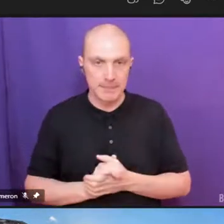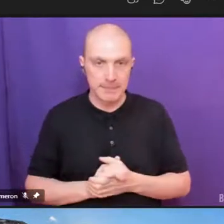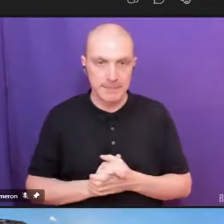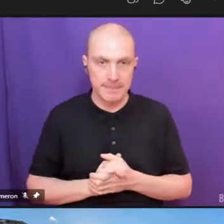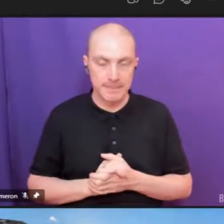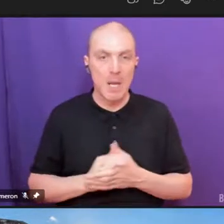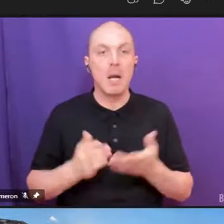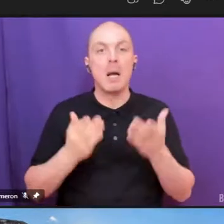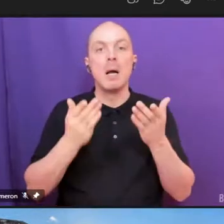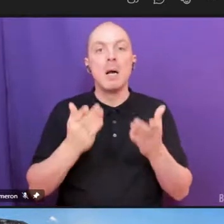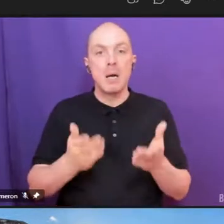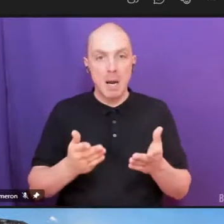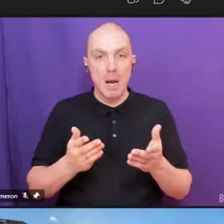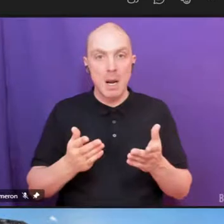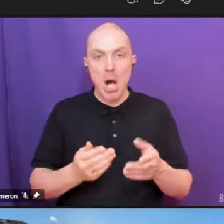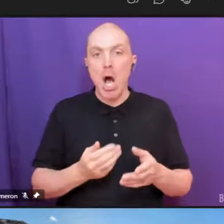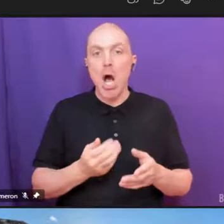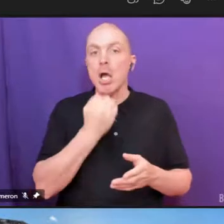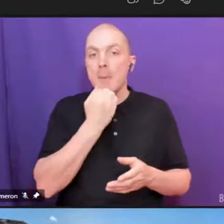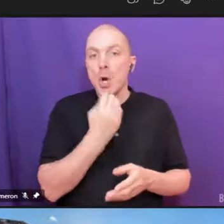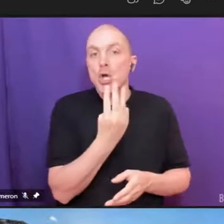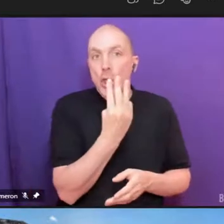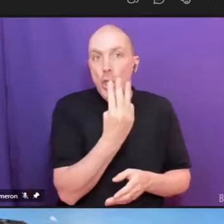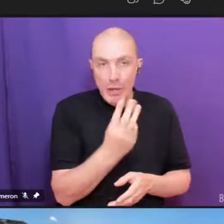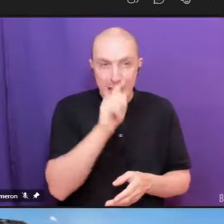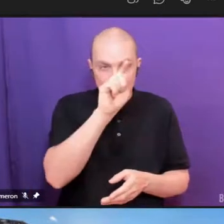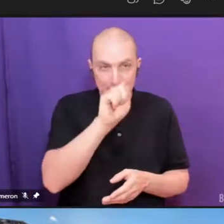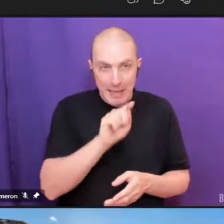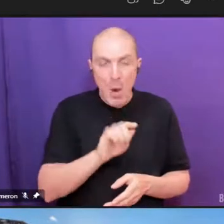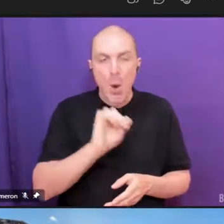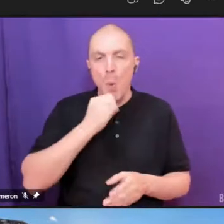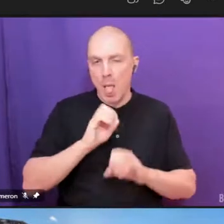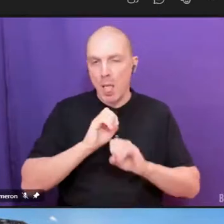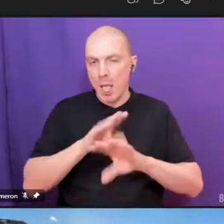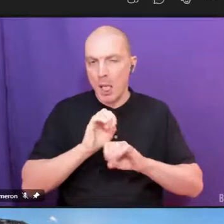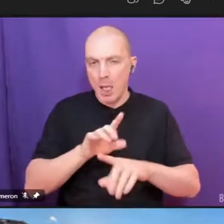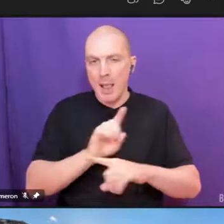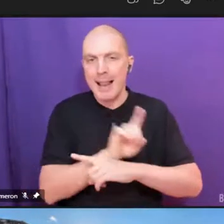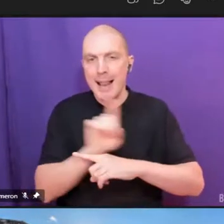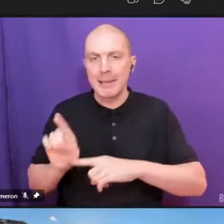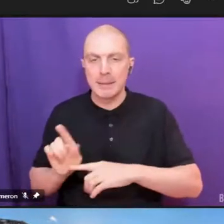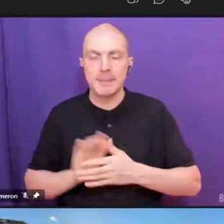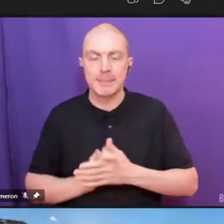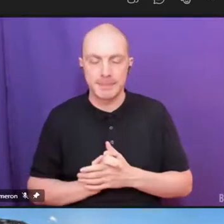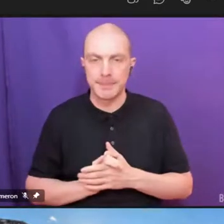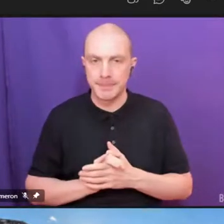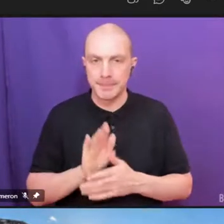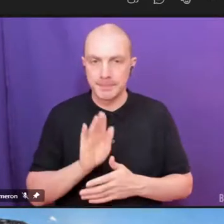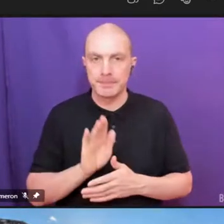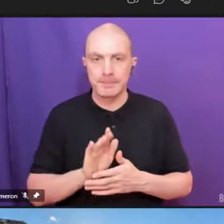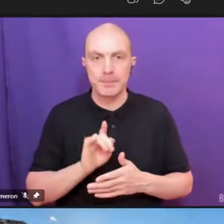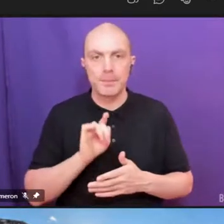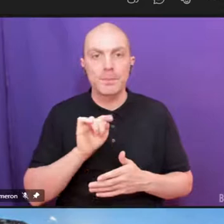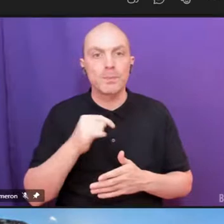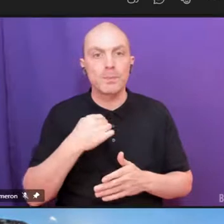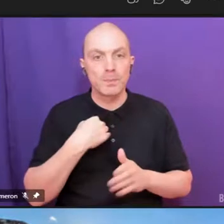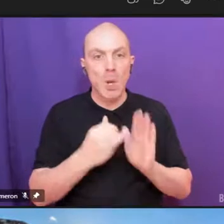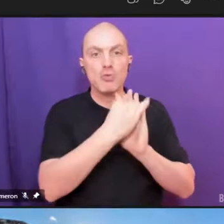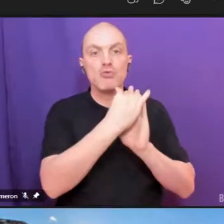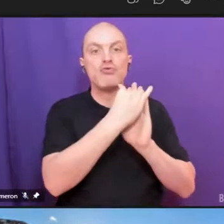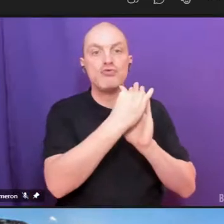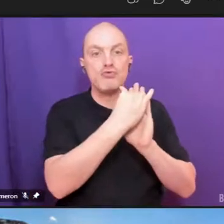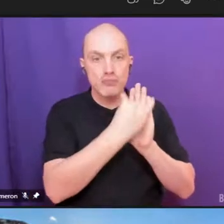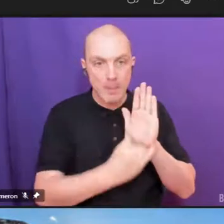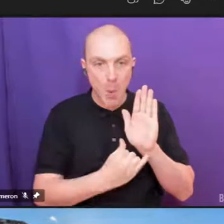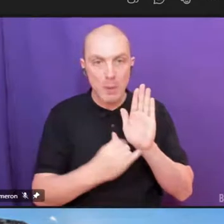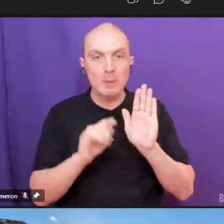cover point 3 in a bit more detail later on. As you'd expect, our report and the key messages from